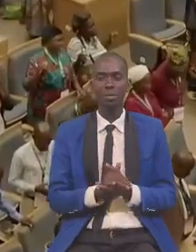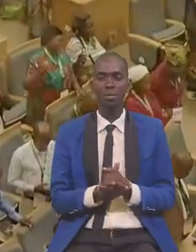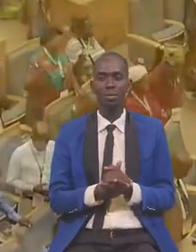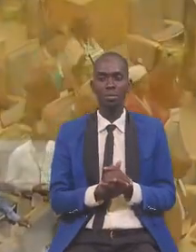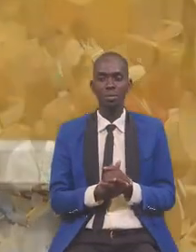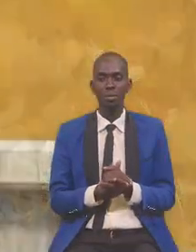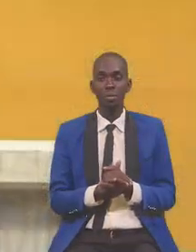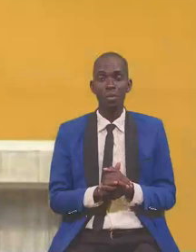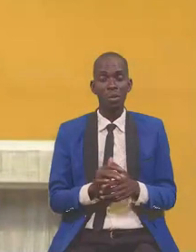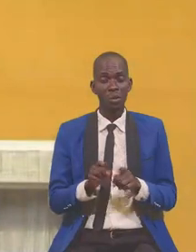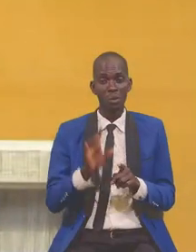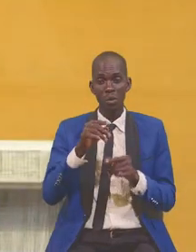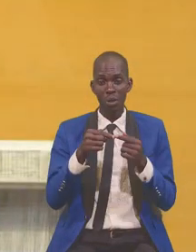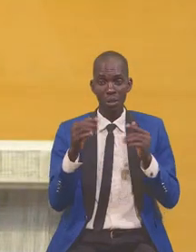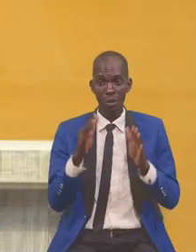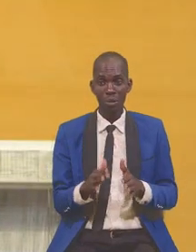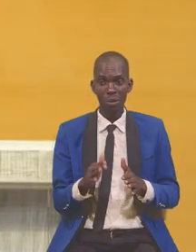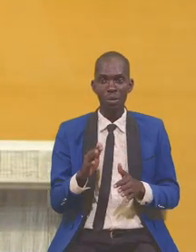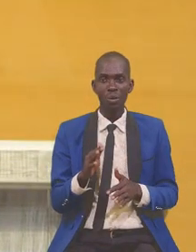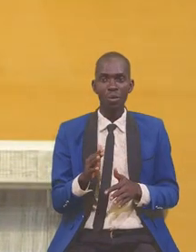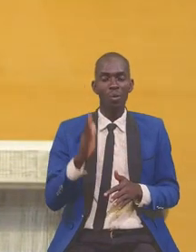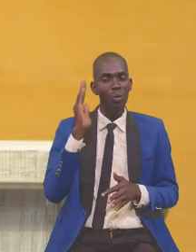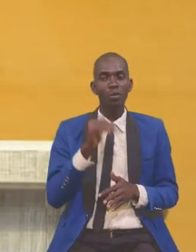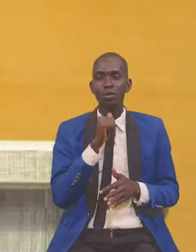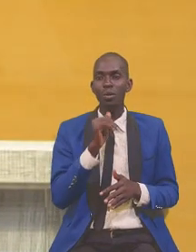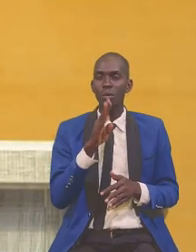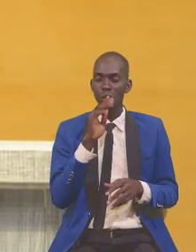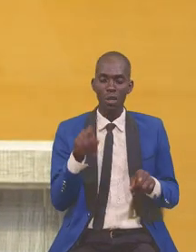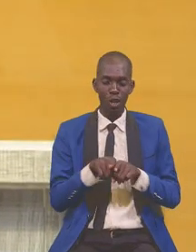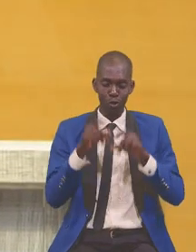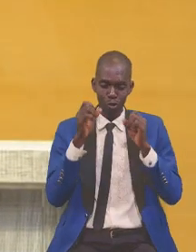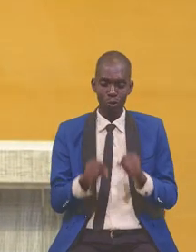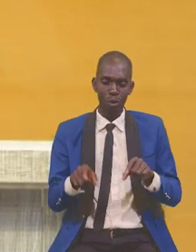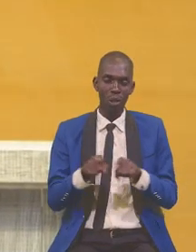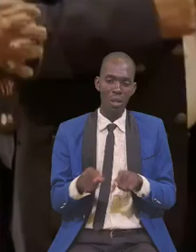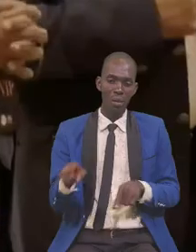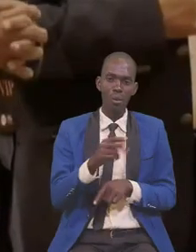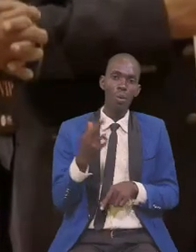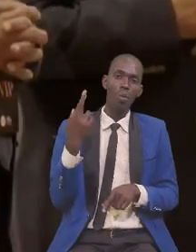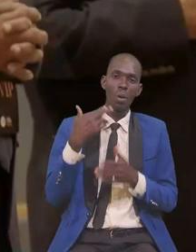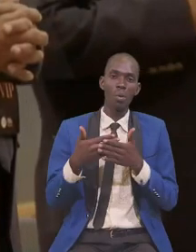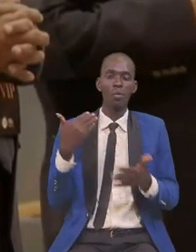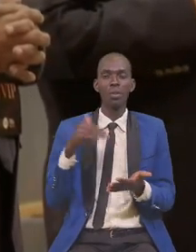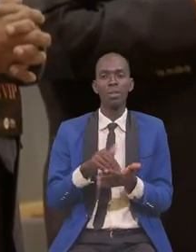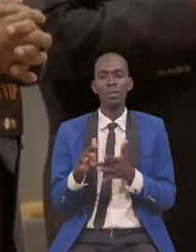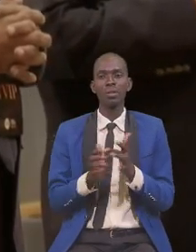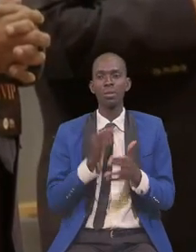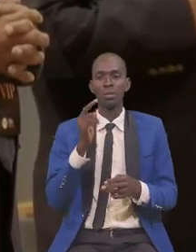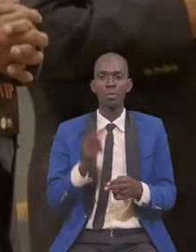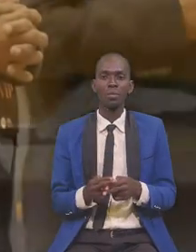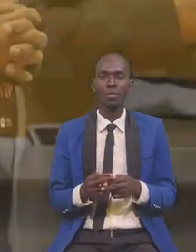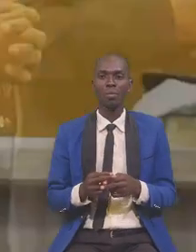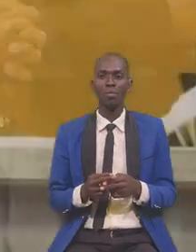Even your enemies, they will not be as strong as they were before in Jesus' name. All